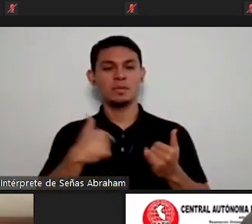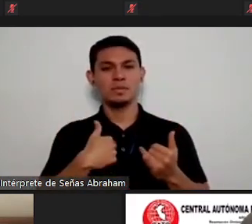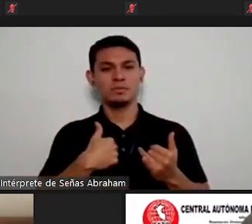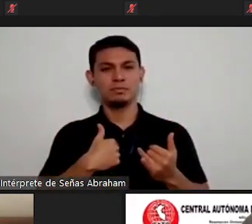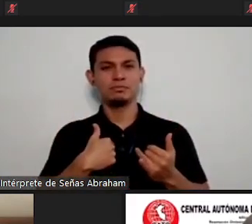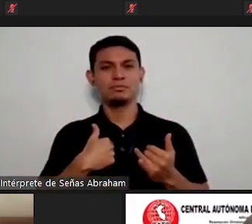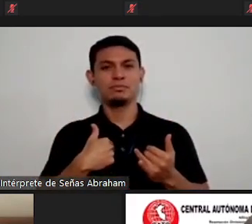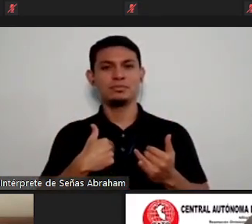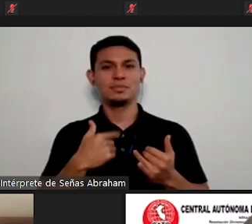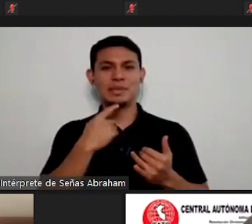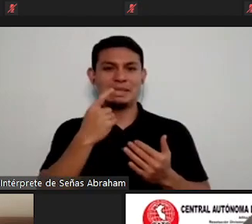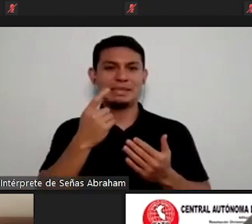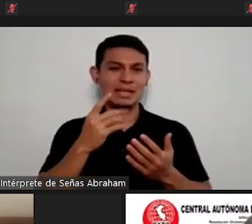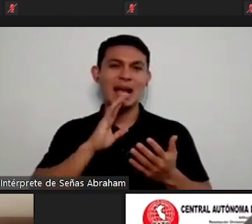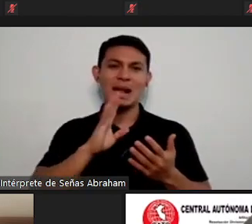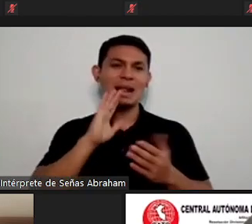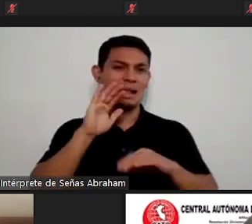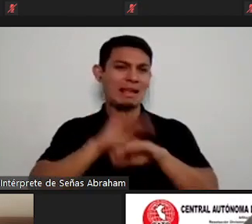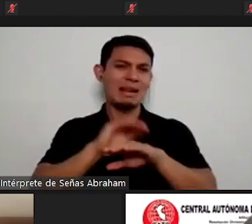and this is